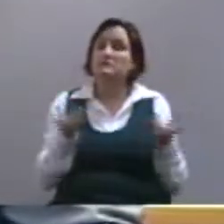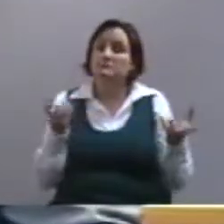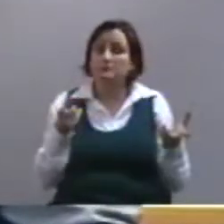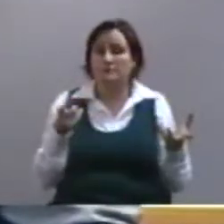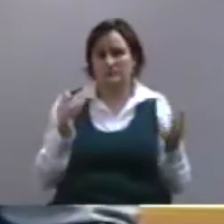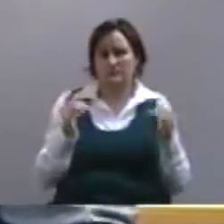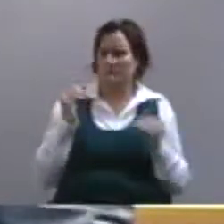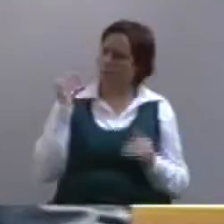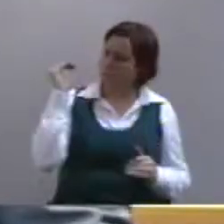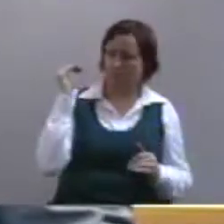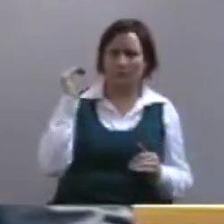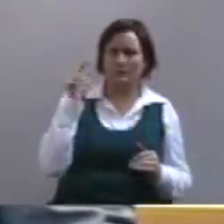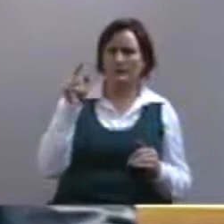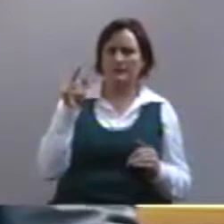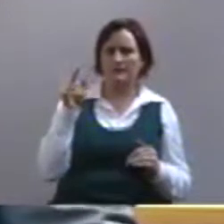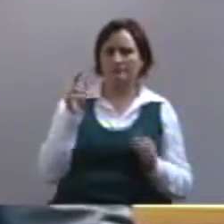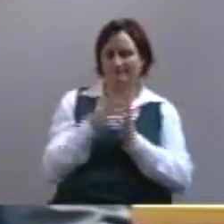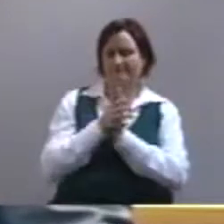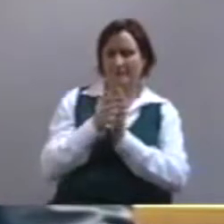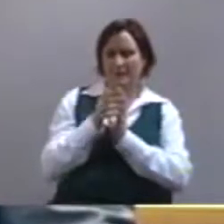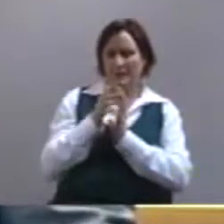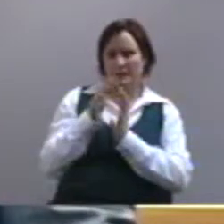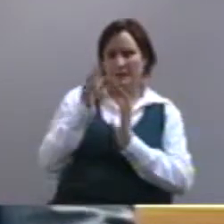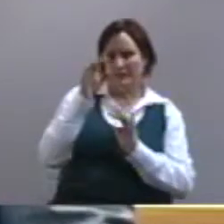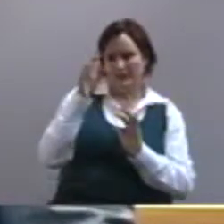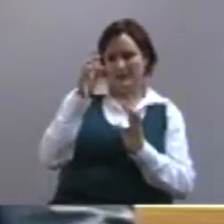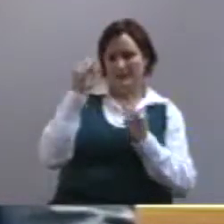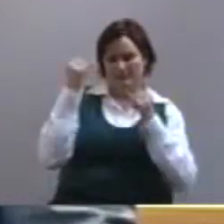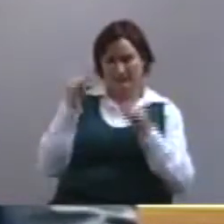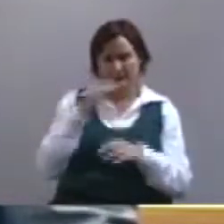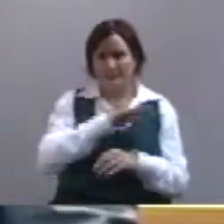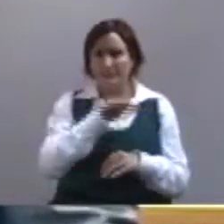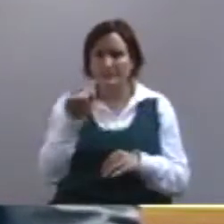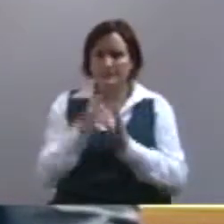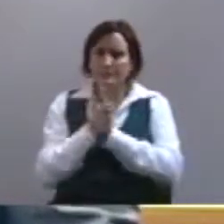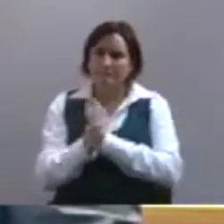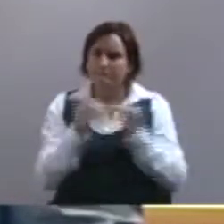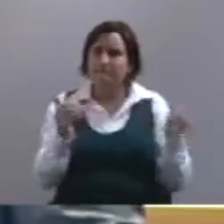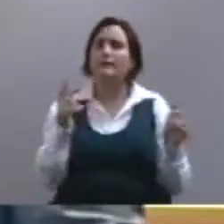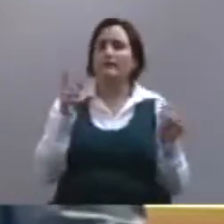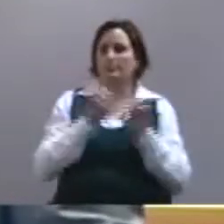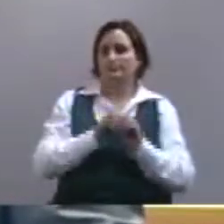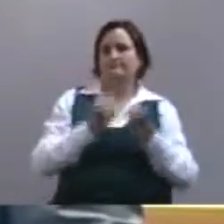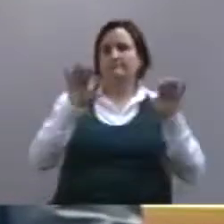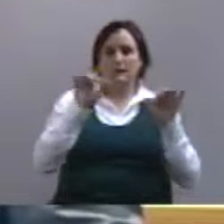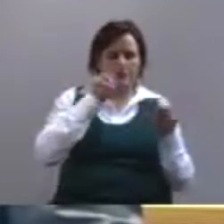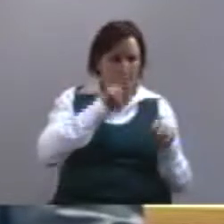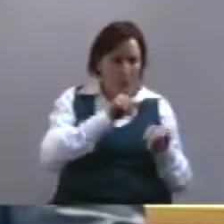targeted first and foremost, and then it went to other provinces. The focus of the